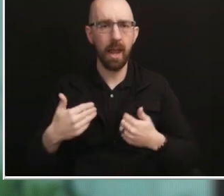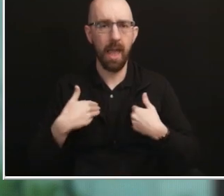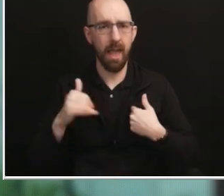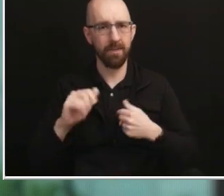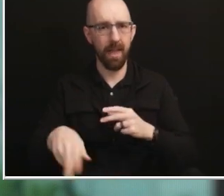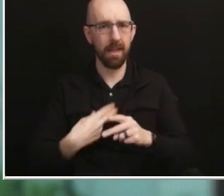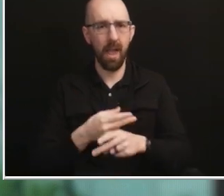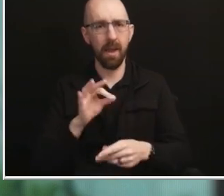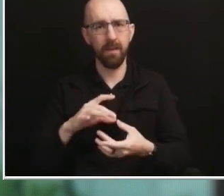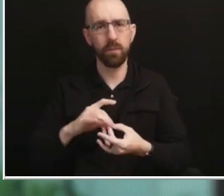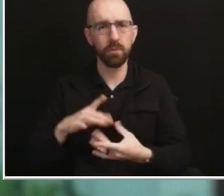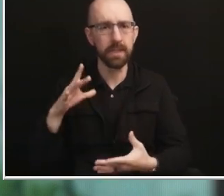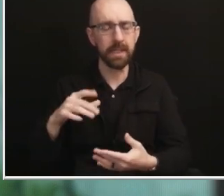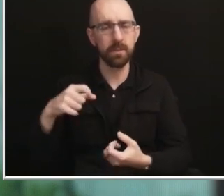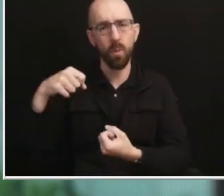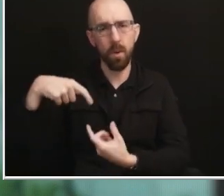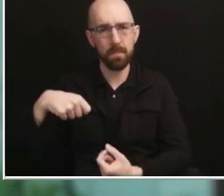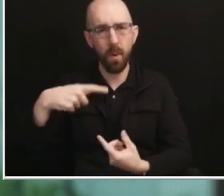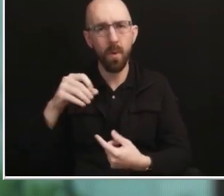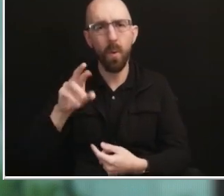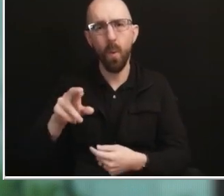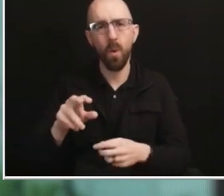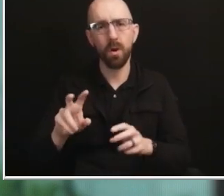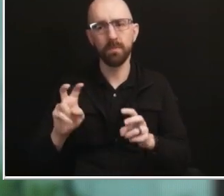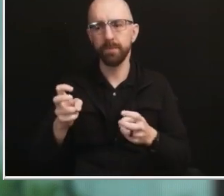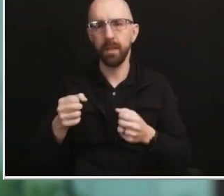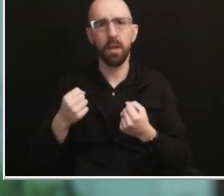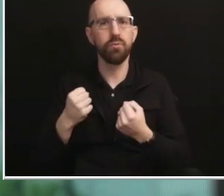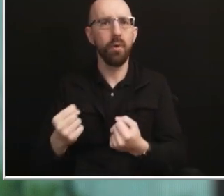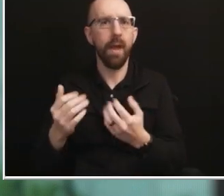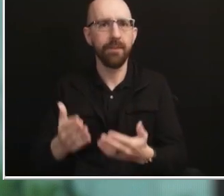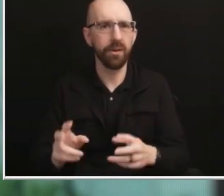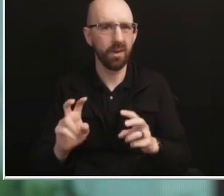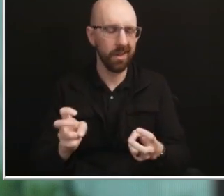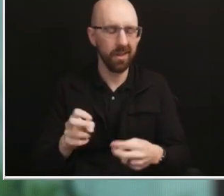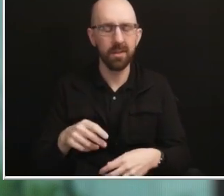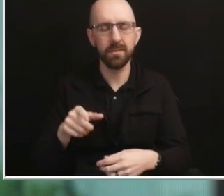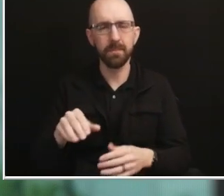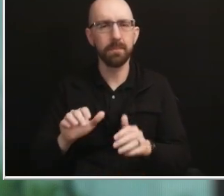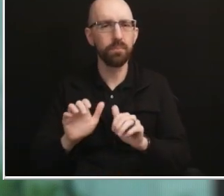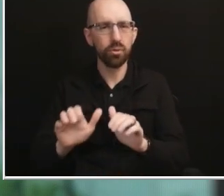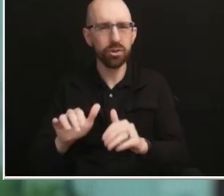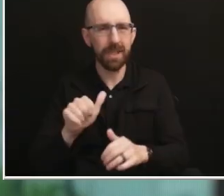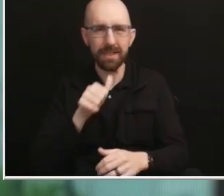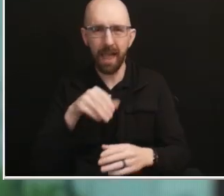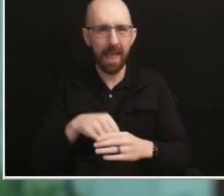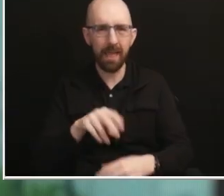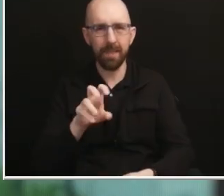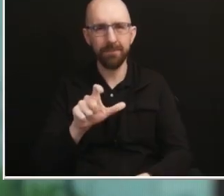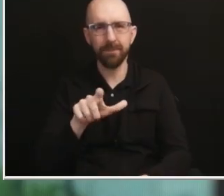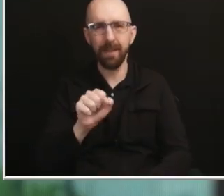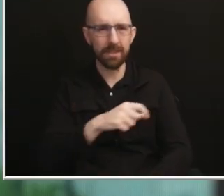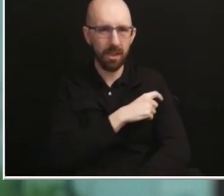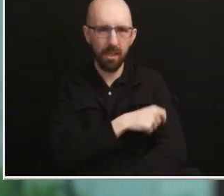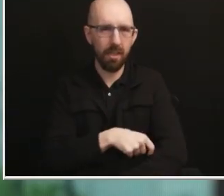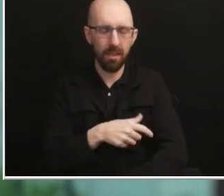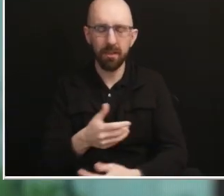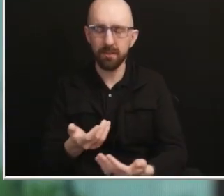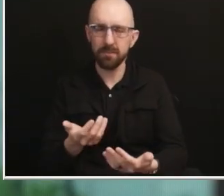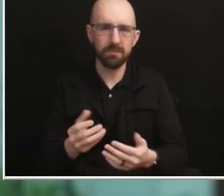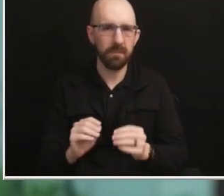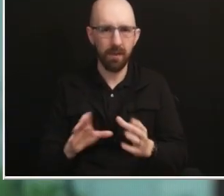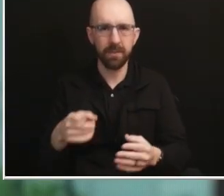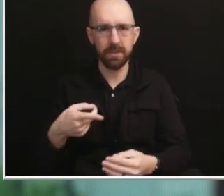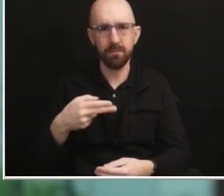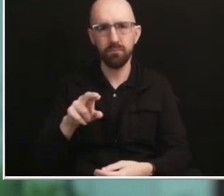these hormones or drivers that are not directly in the blood vessels, they're also obviously prone to it again, but it's